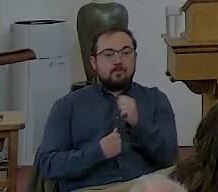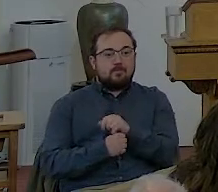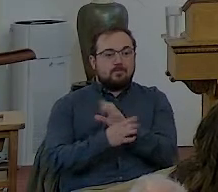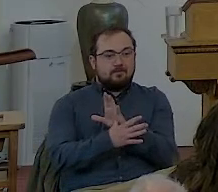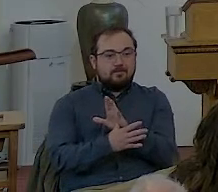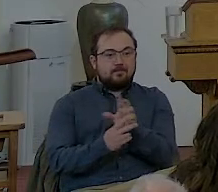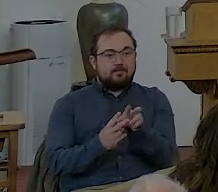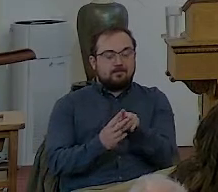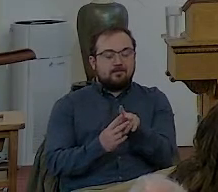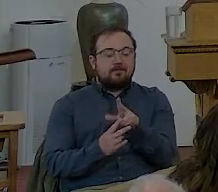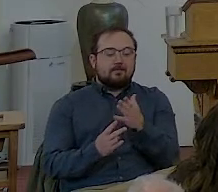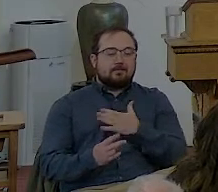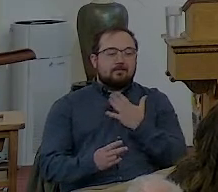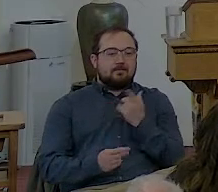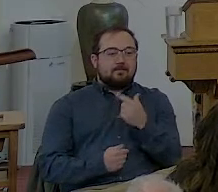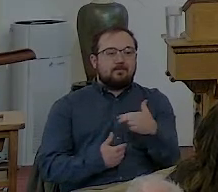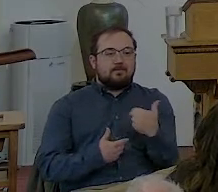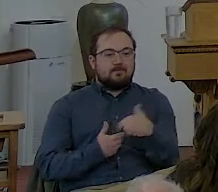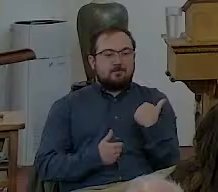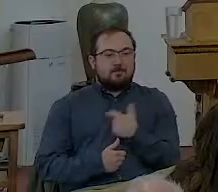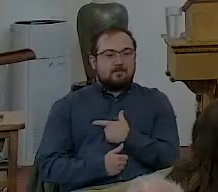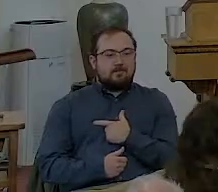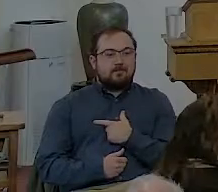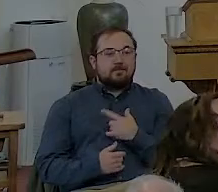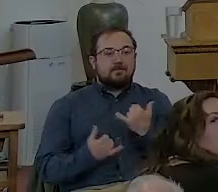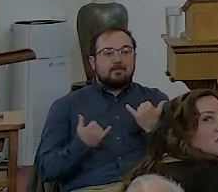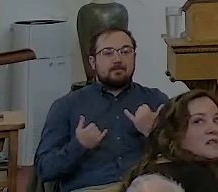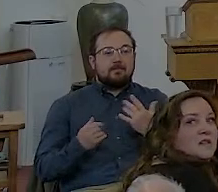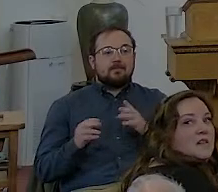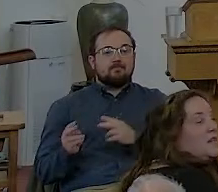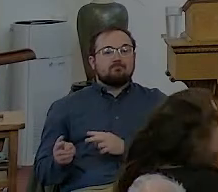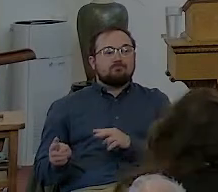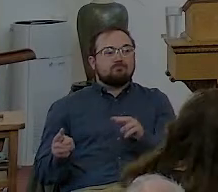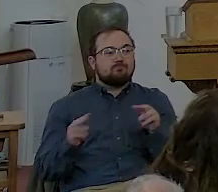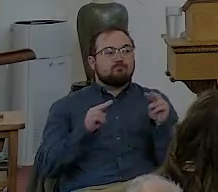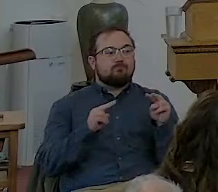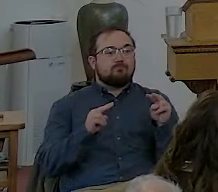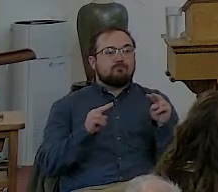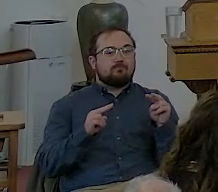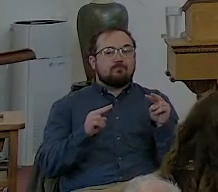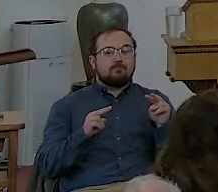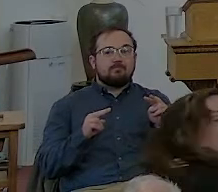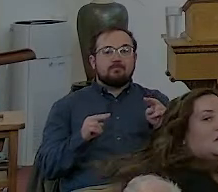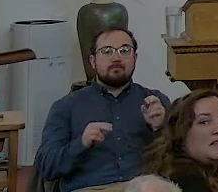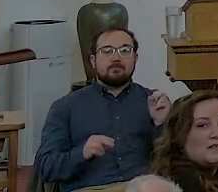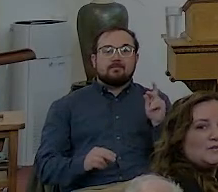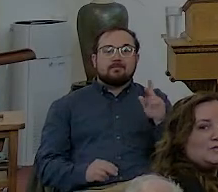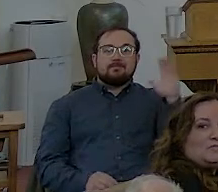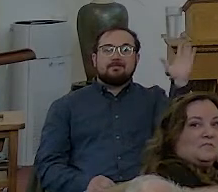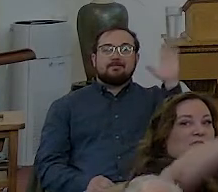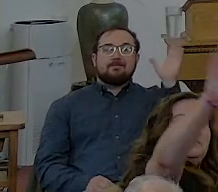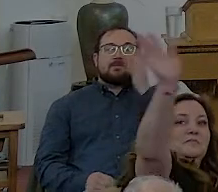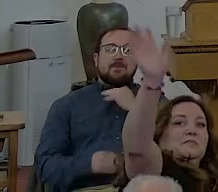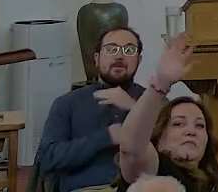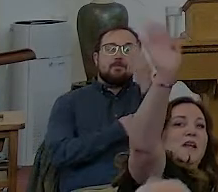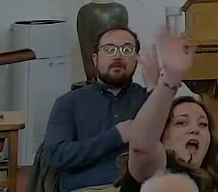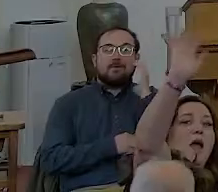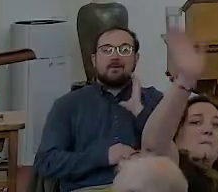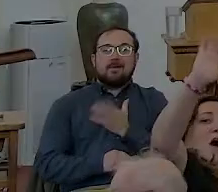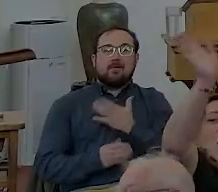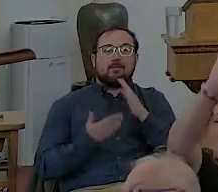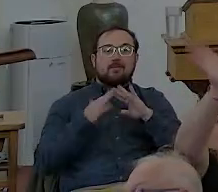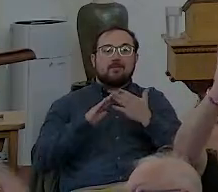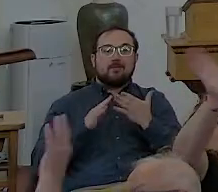online. And let's take a moment and twist our torsos to look to the back camera and wave good morning to our